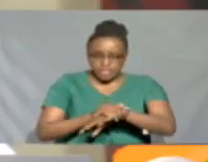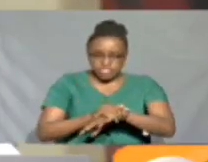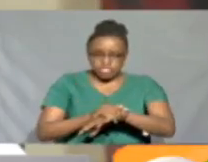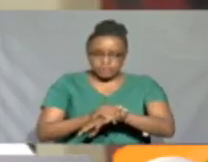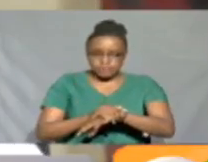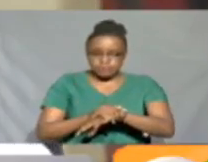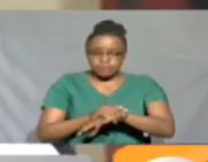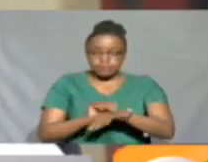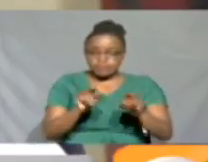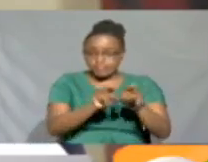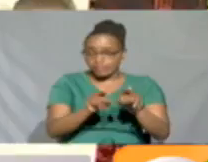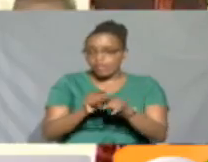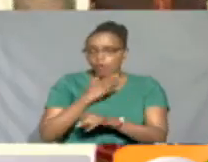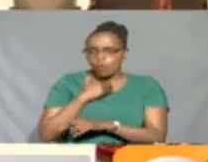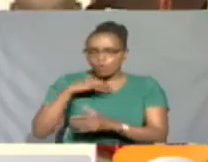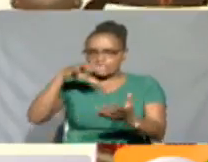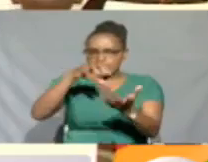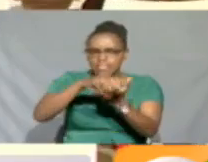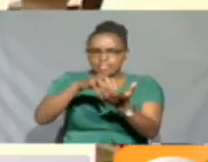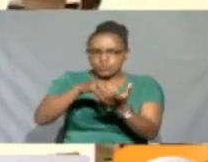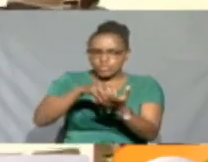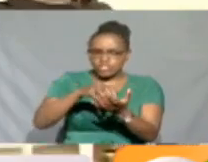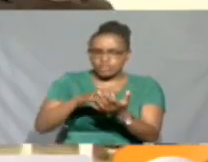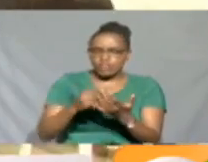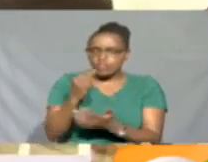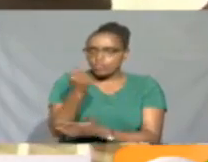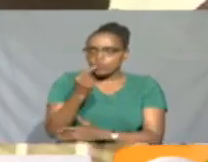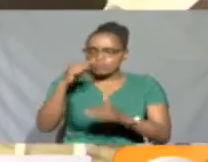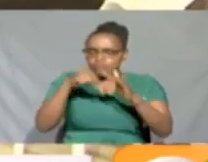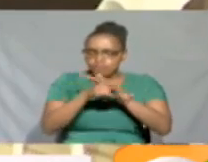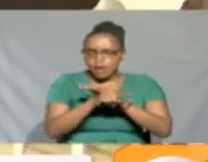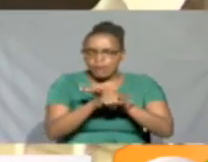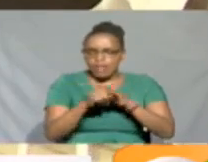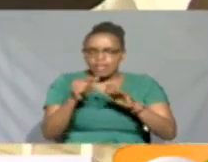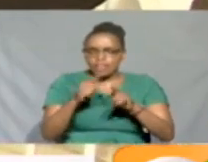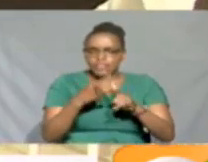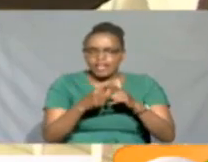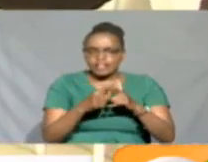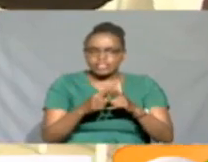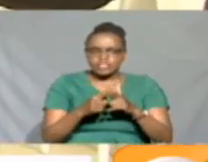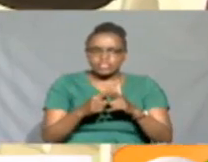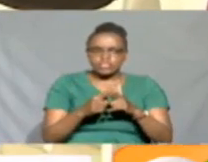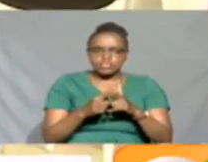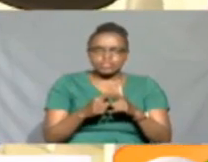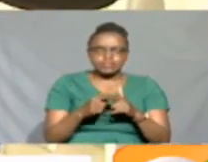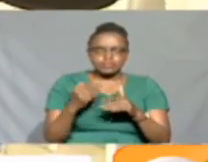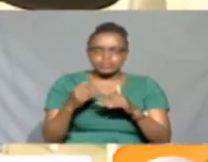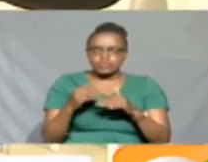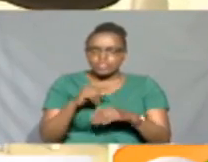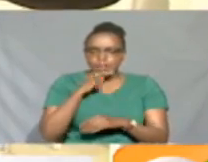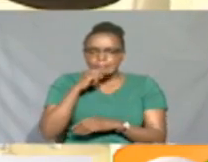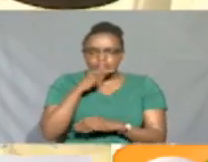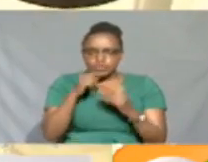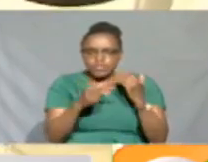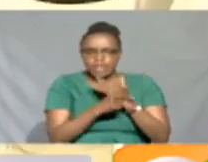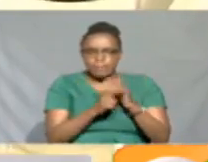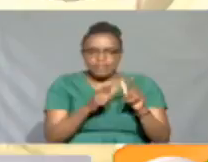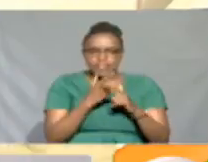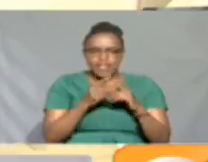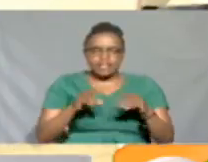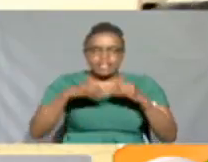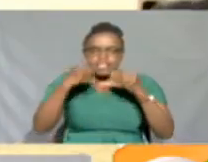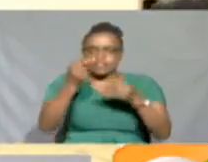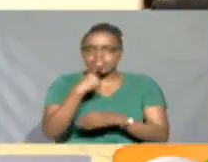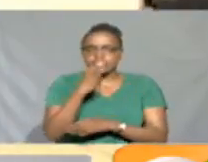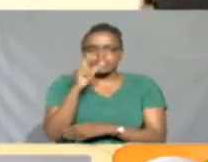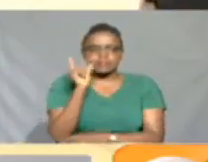get. We wouldn't want a situation where you just get in and before you even stop mentioning your name, we've already given